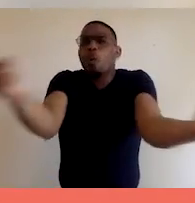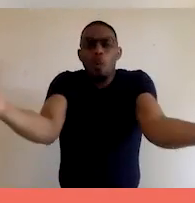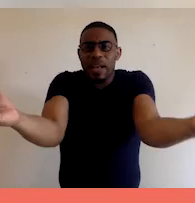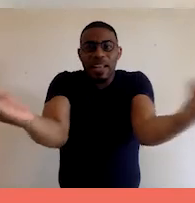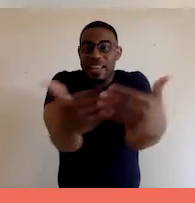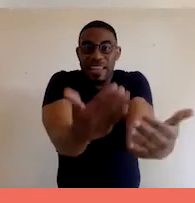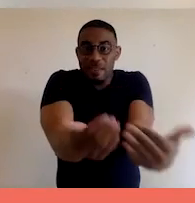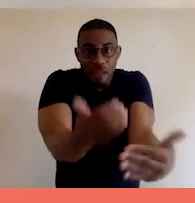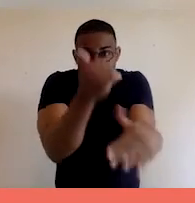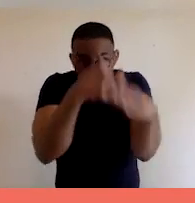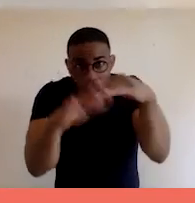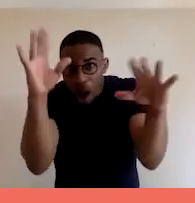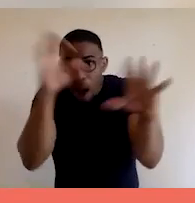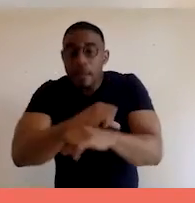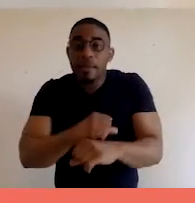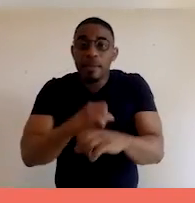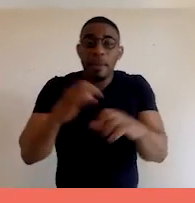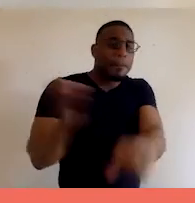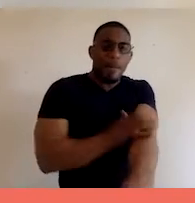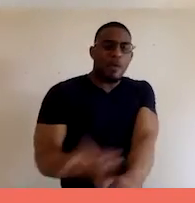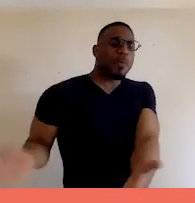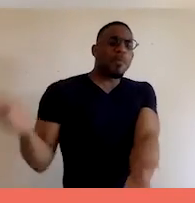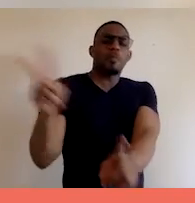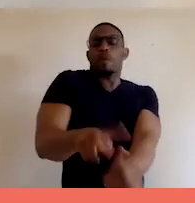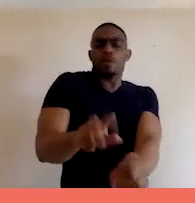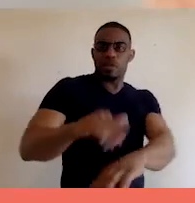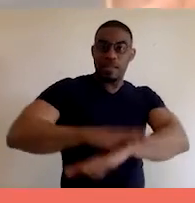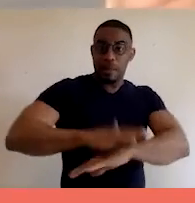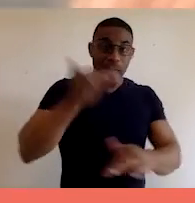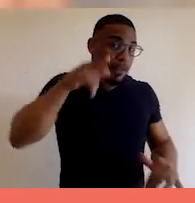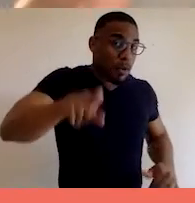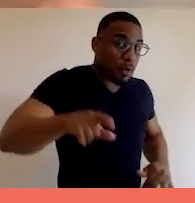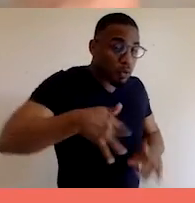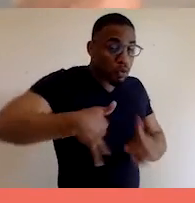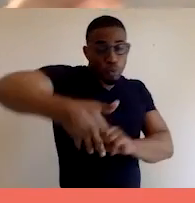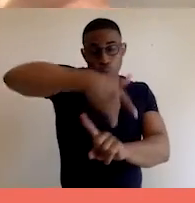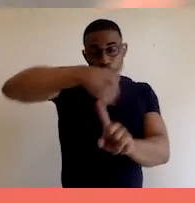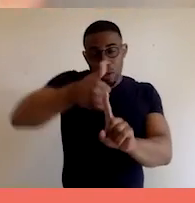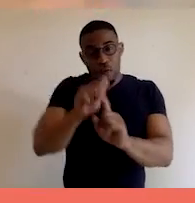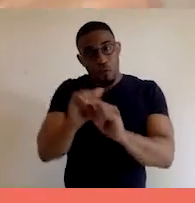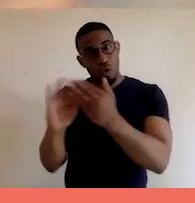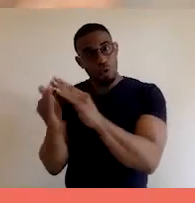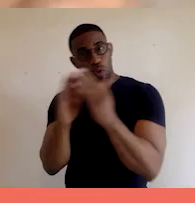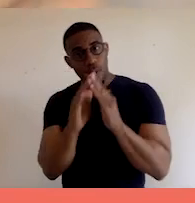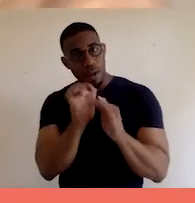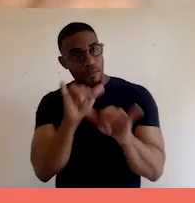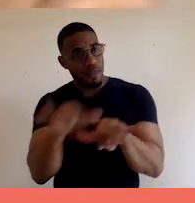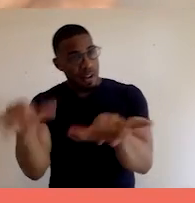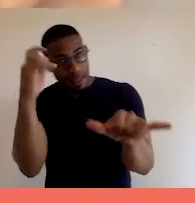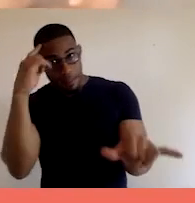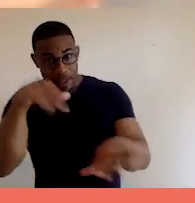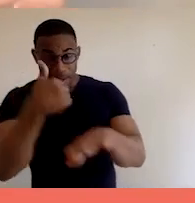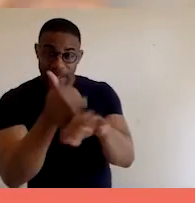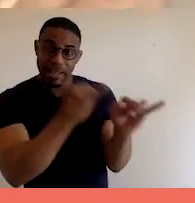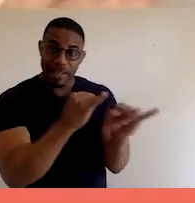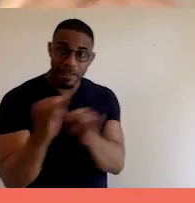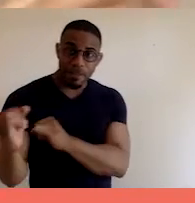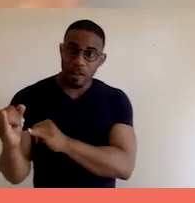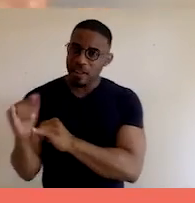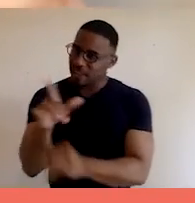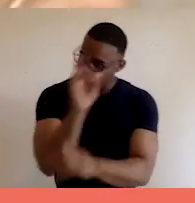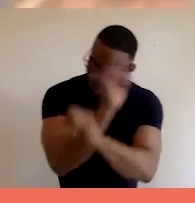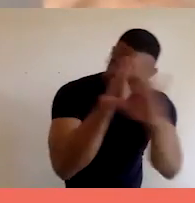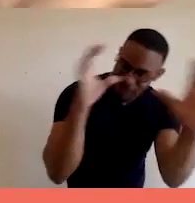even underestimate the power that we bring to the table. And if you surround yourself with a community of like-minded individuals, can